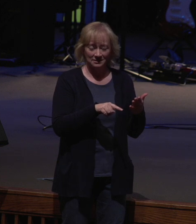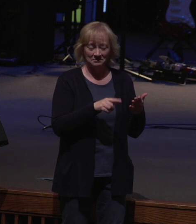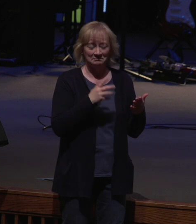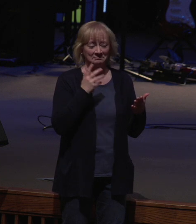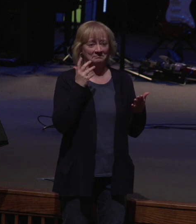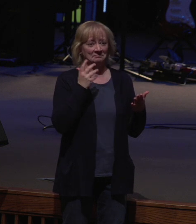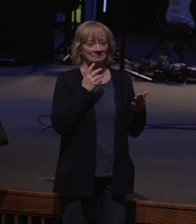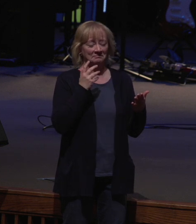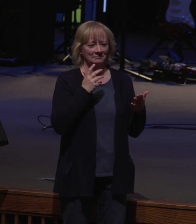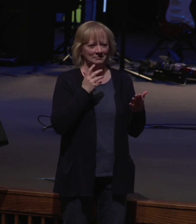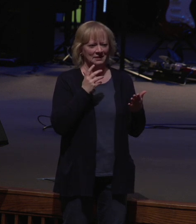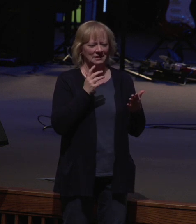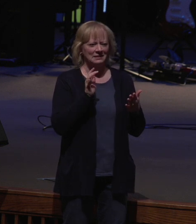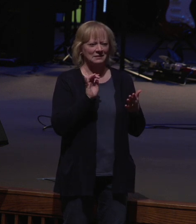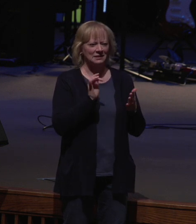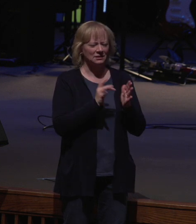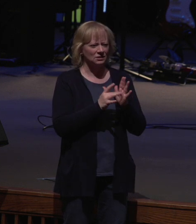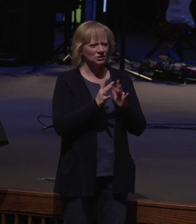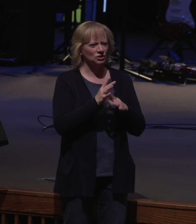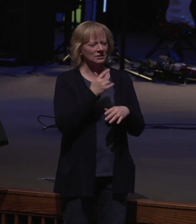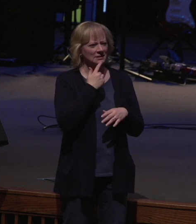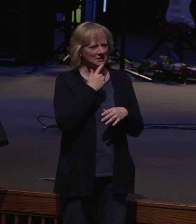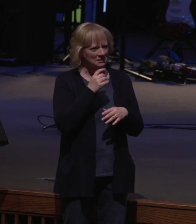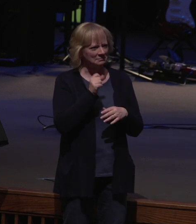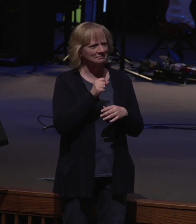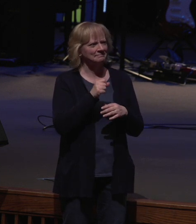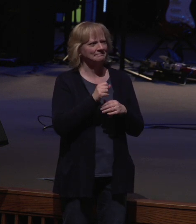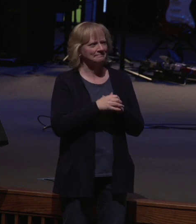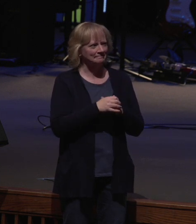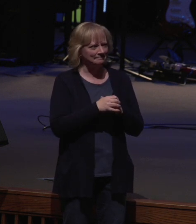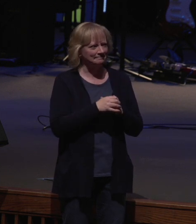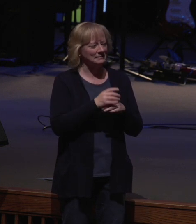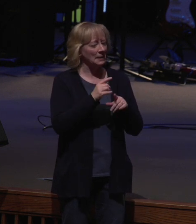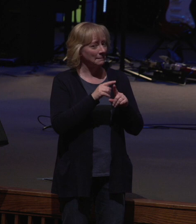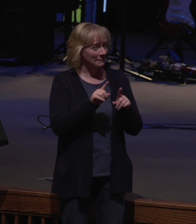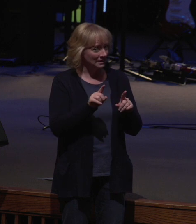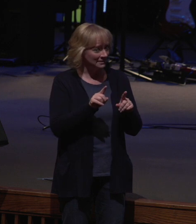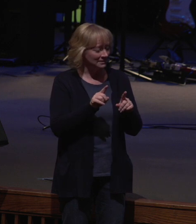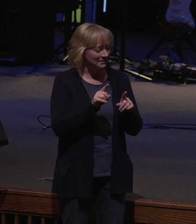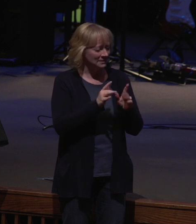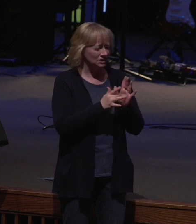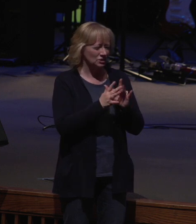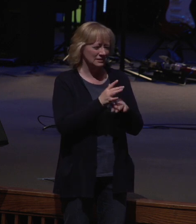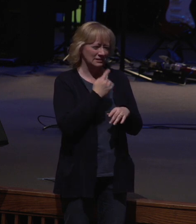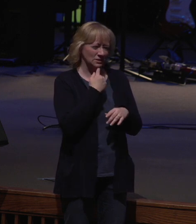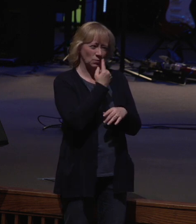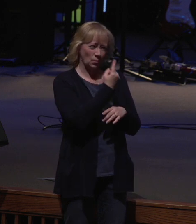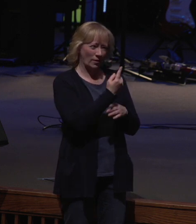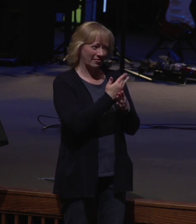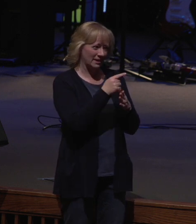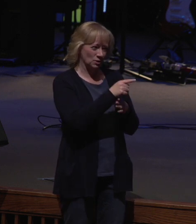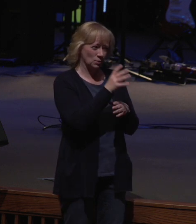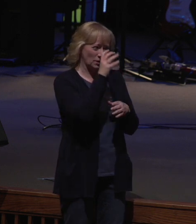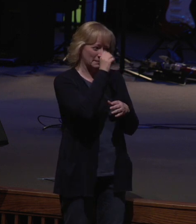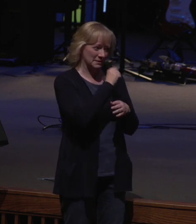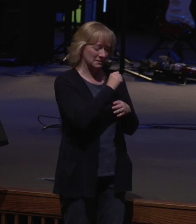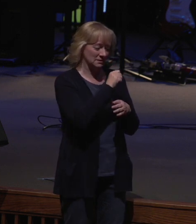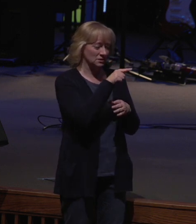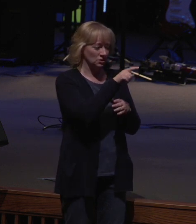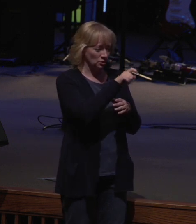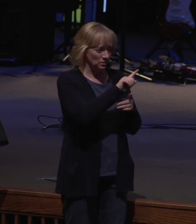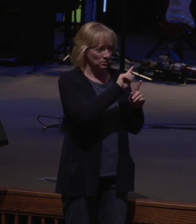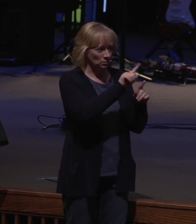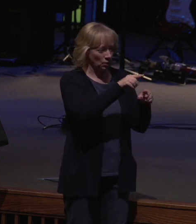Almost like Jesus is like, oh, yes. But then Jesus says, one thing you lack. Go and sell all that you